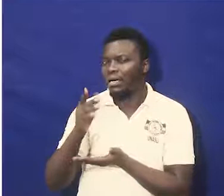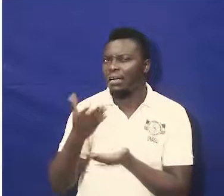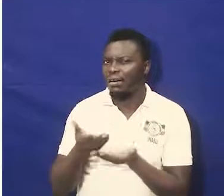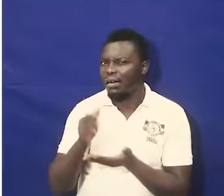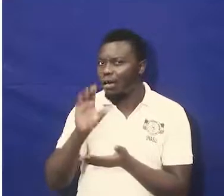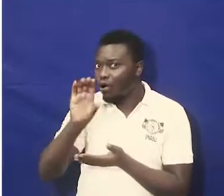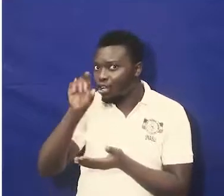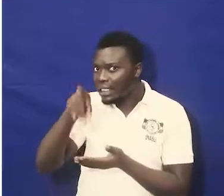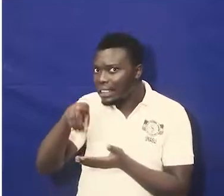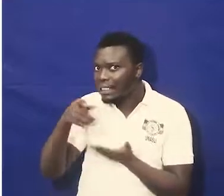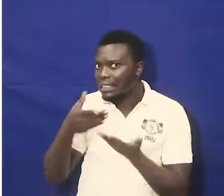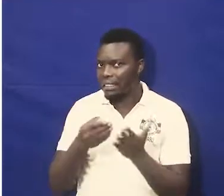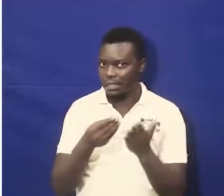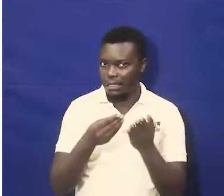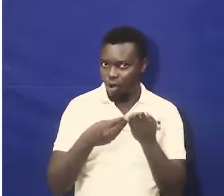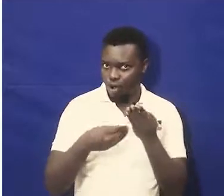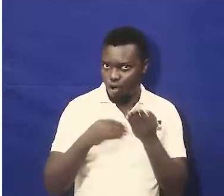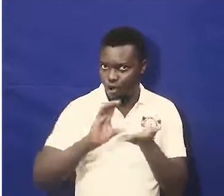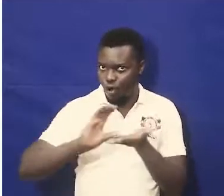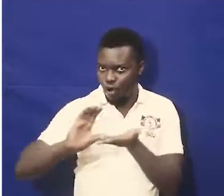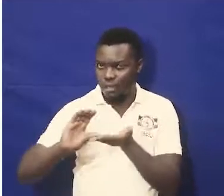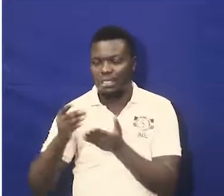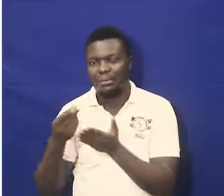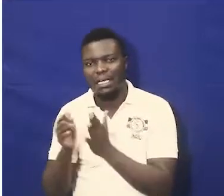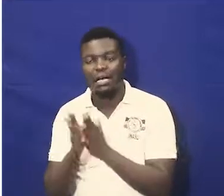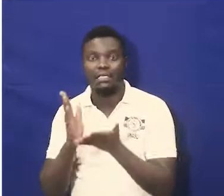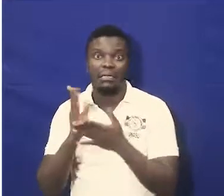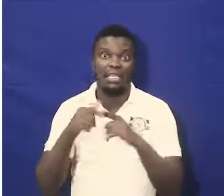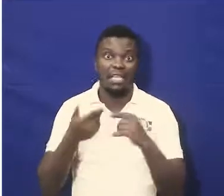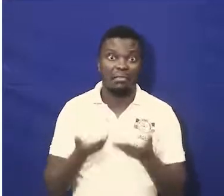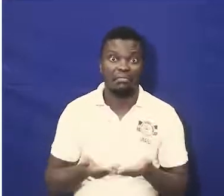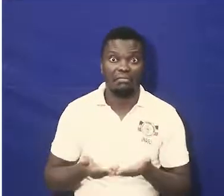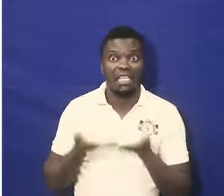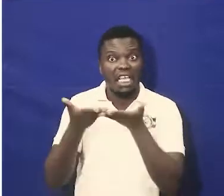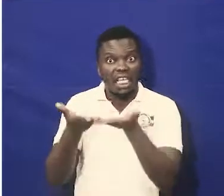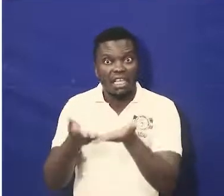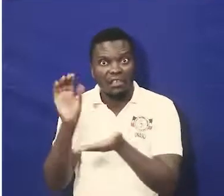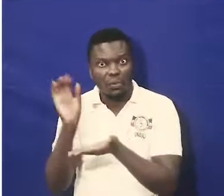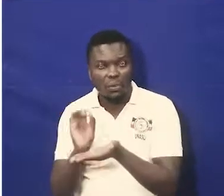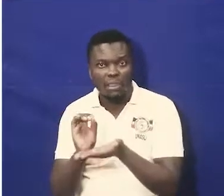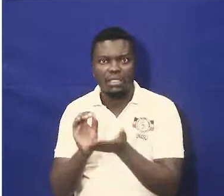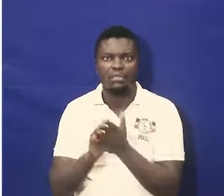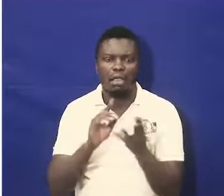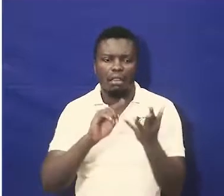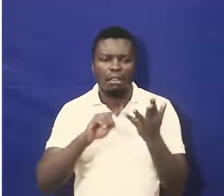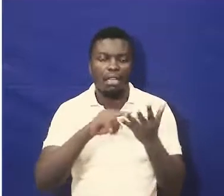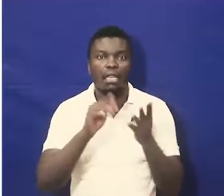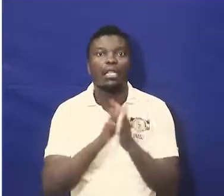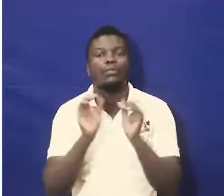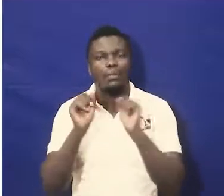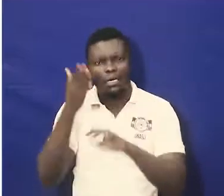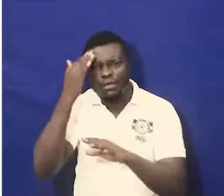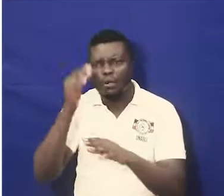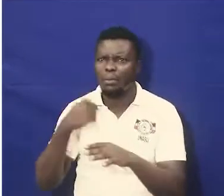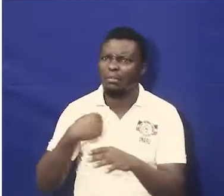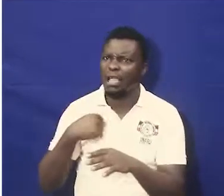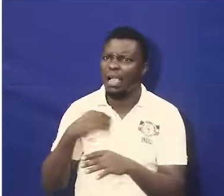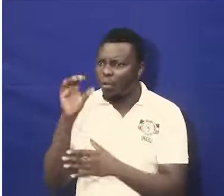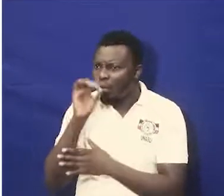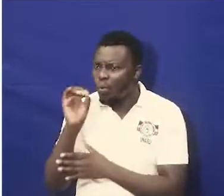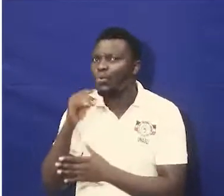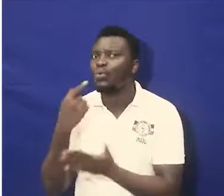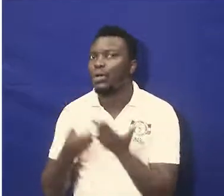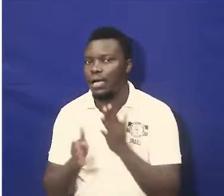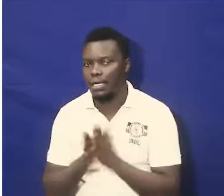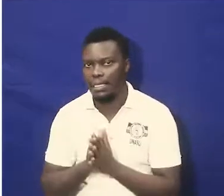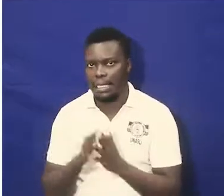or the percentage discount is not given and you're given the rest and you're required to find it. Now, with